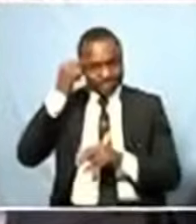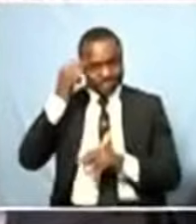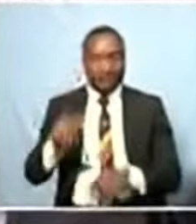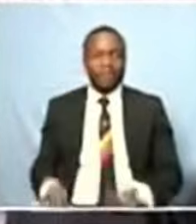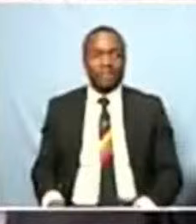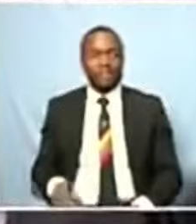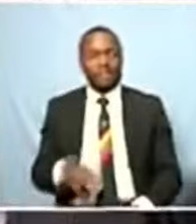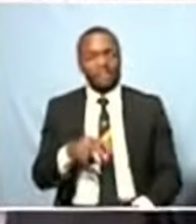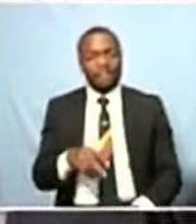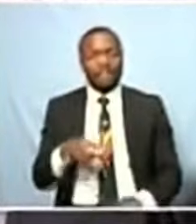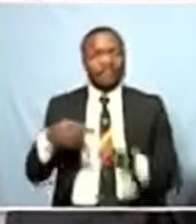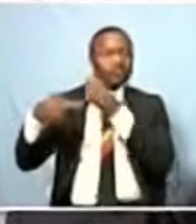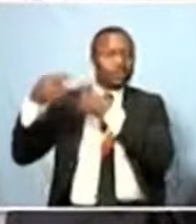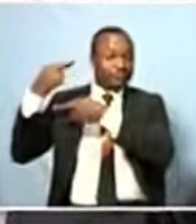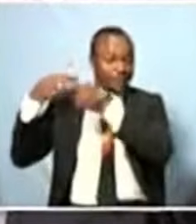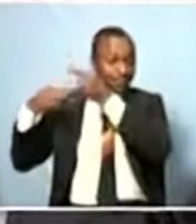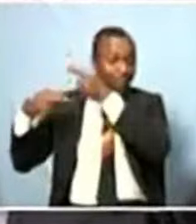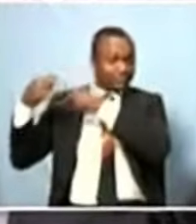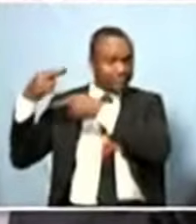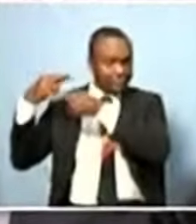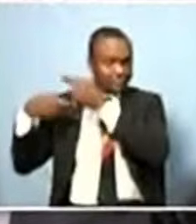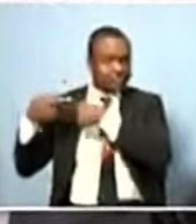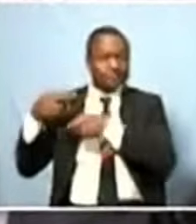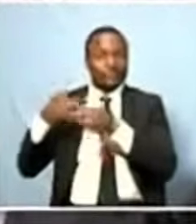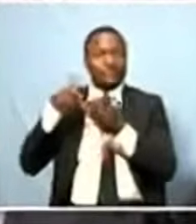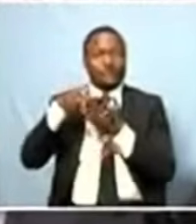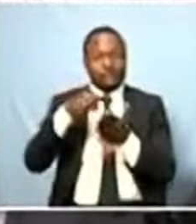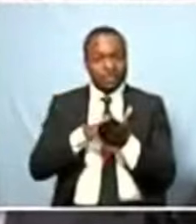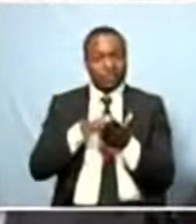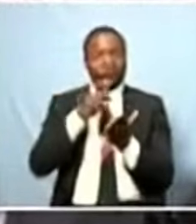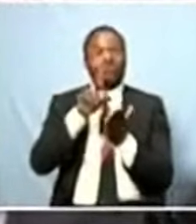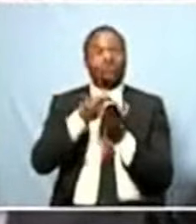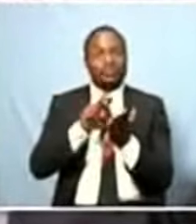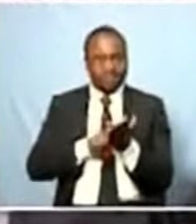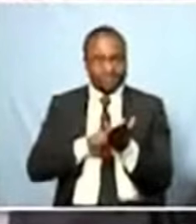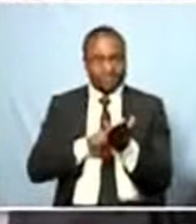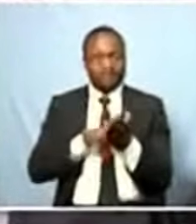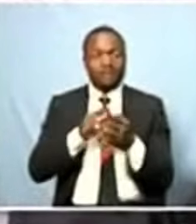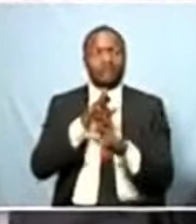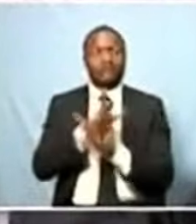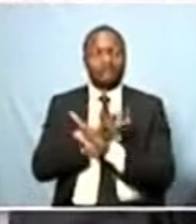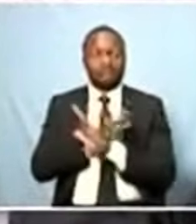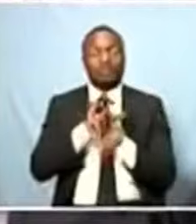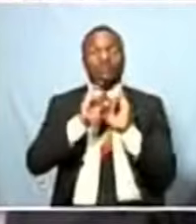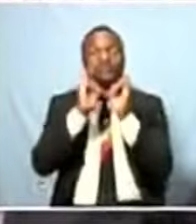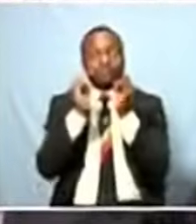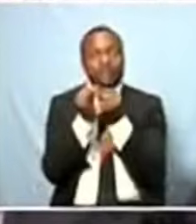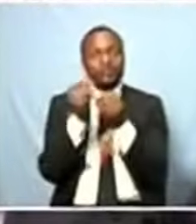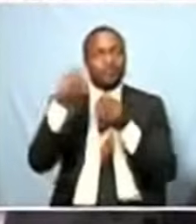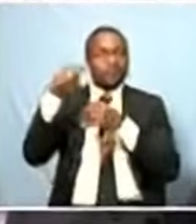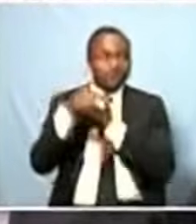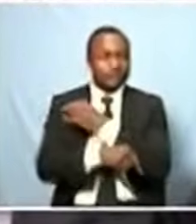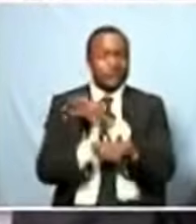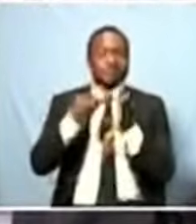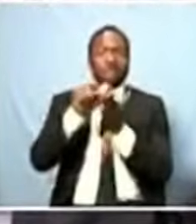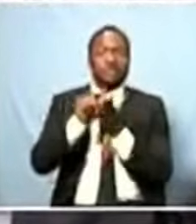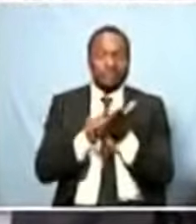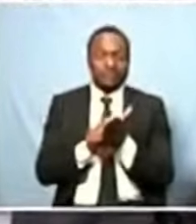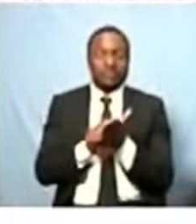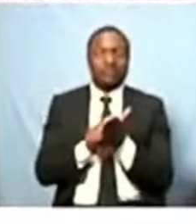to revise the examination rules for the Zambia Institute of Advanced Legal